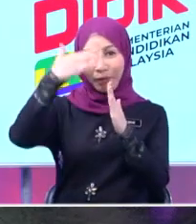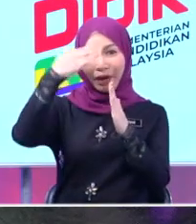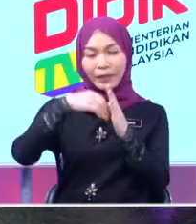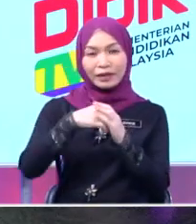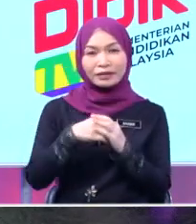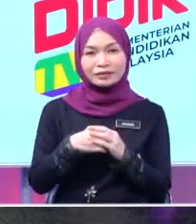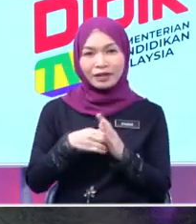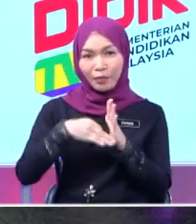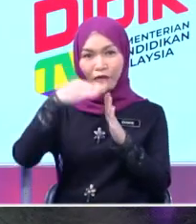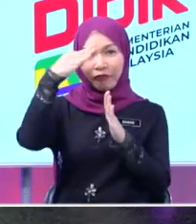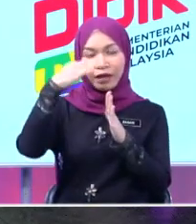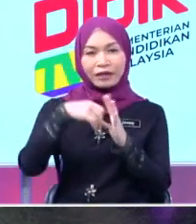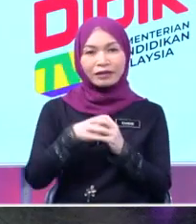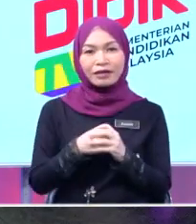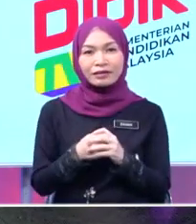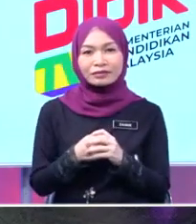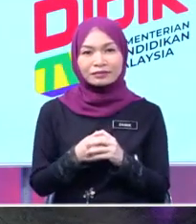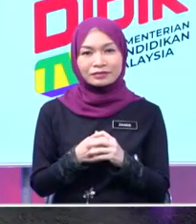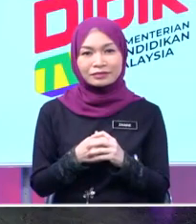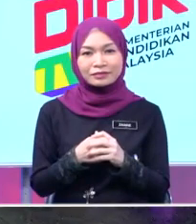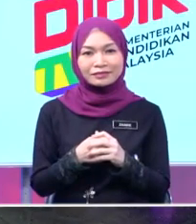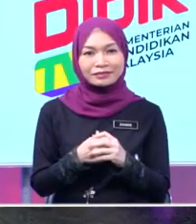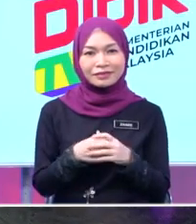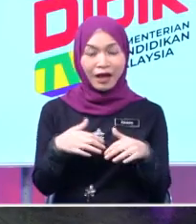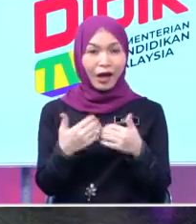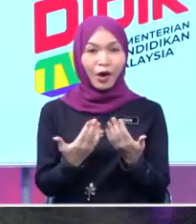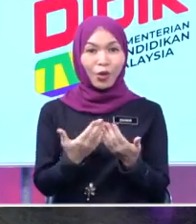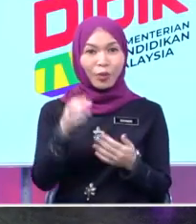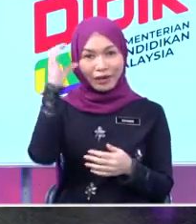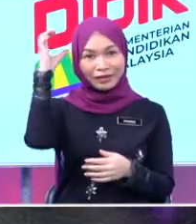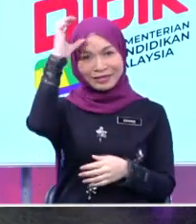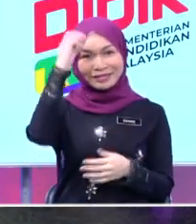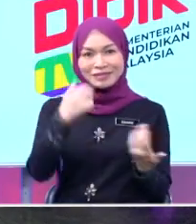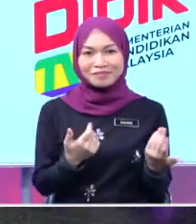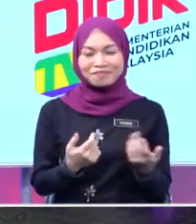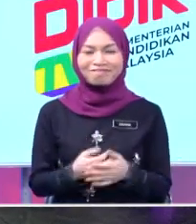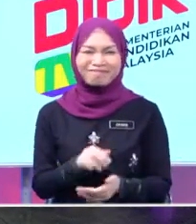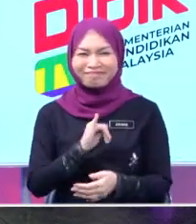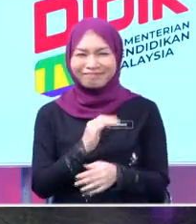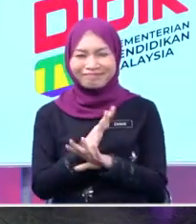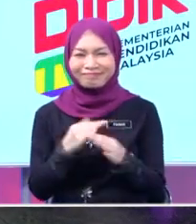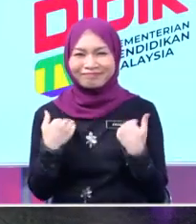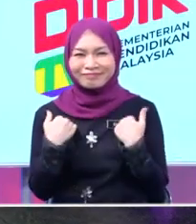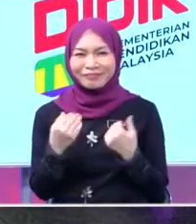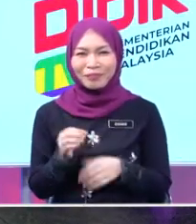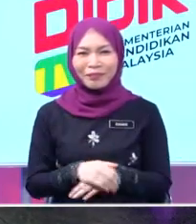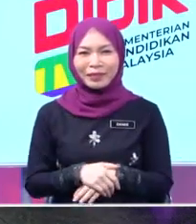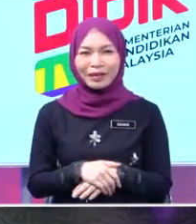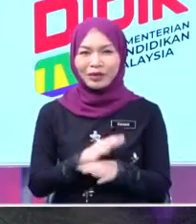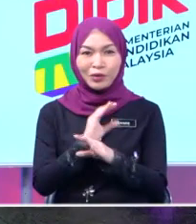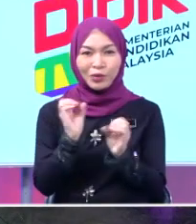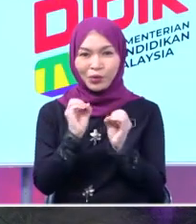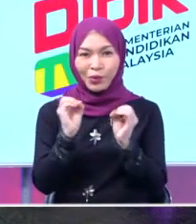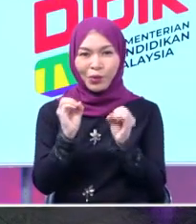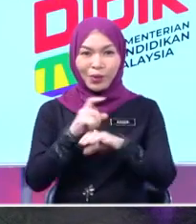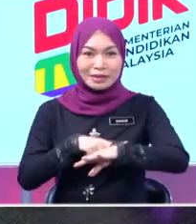have my own garden, so I couldn't plant my own food as well. So we yeah. do need some kind of land. So that would Yep. be the example. All right, good job, Wonderful. Arti. Yes, well